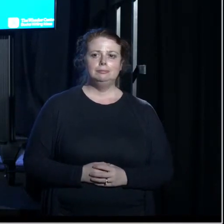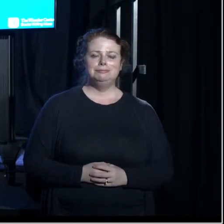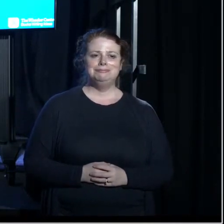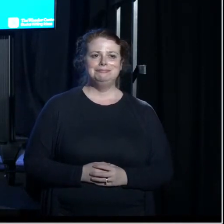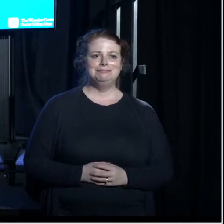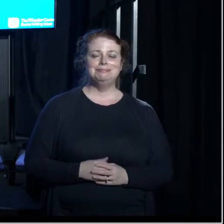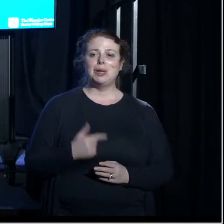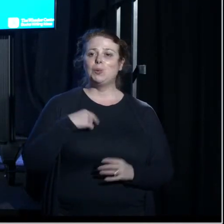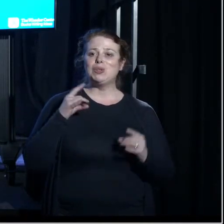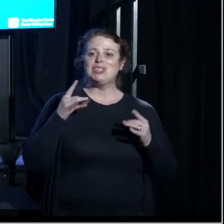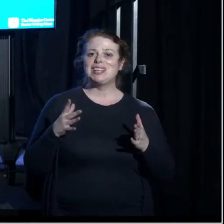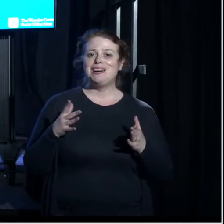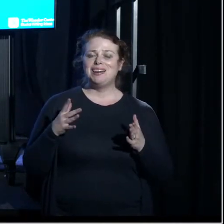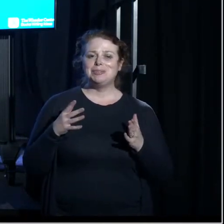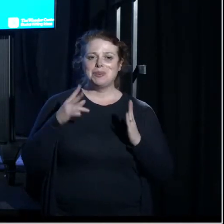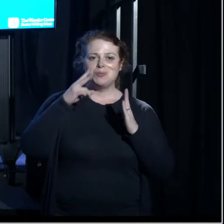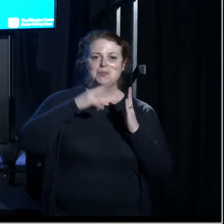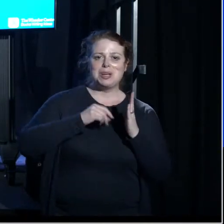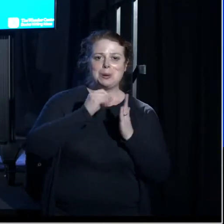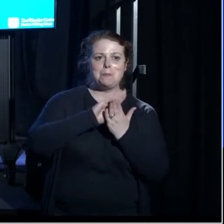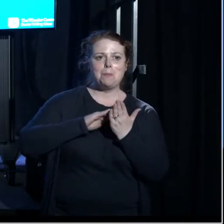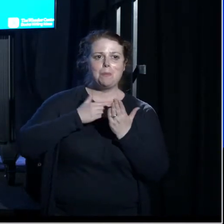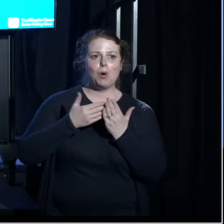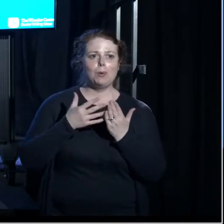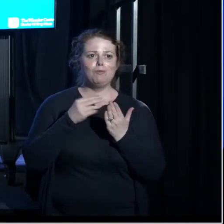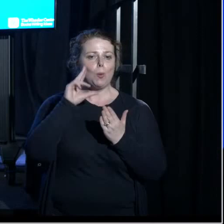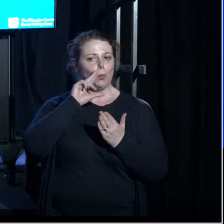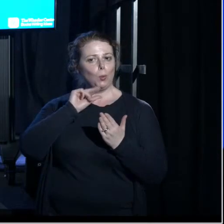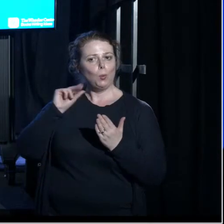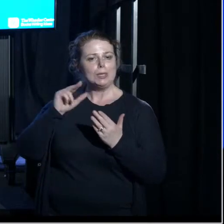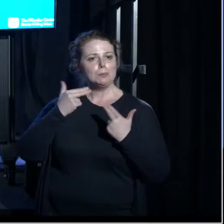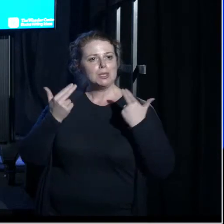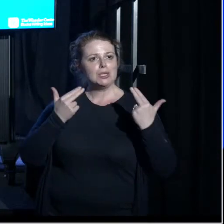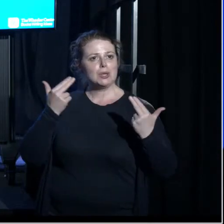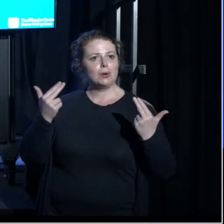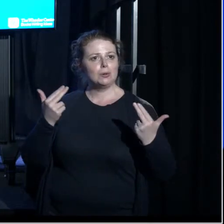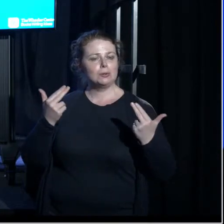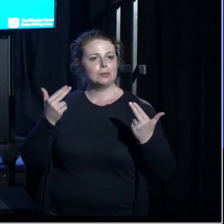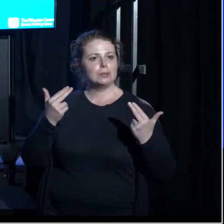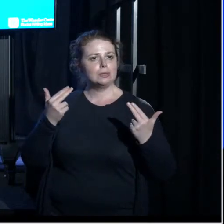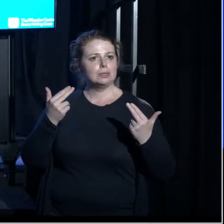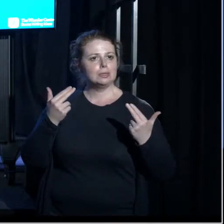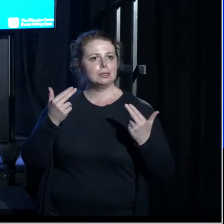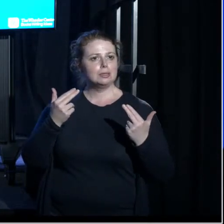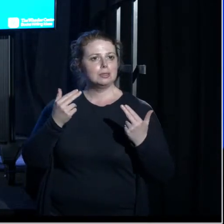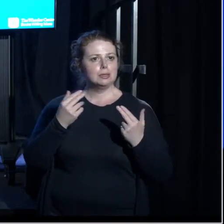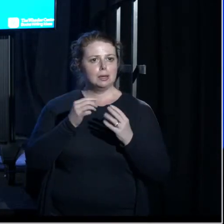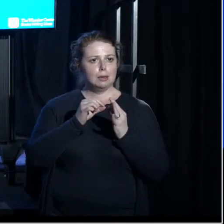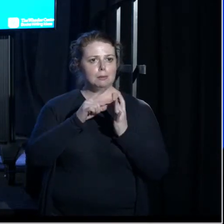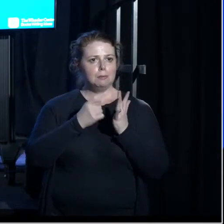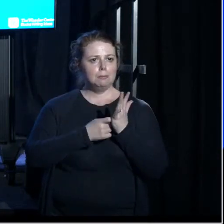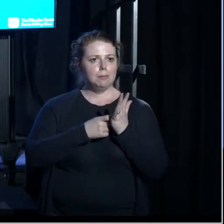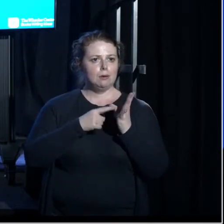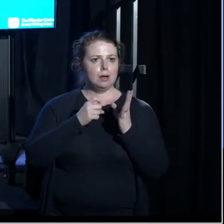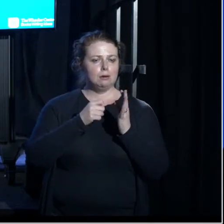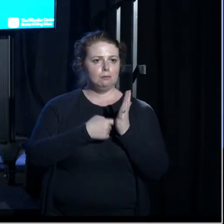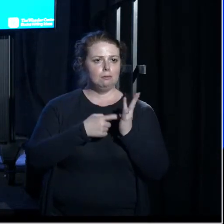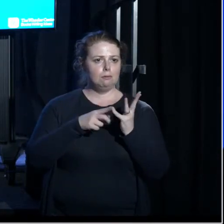I want to begin by reading a poem from Whisper Songs, Birrarung Billabong.